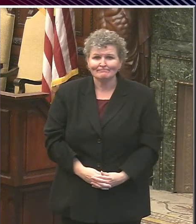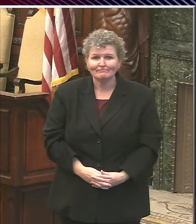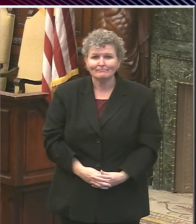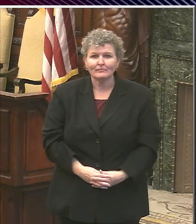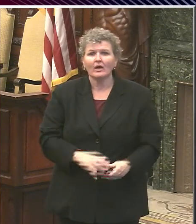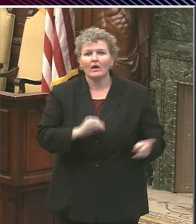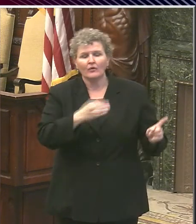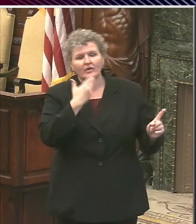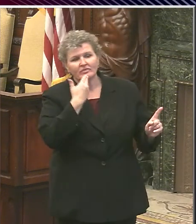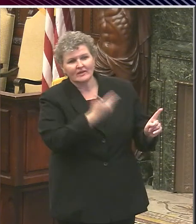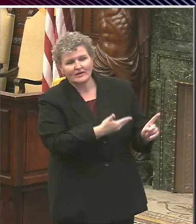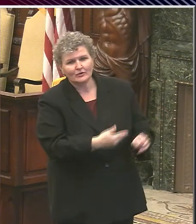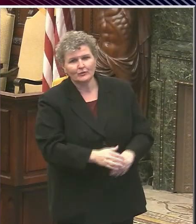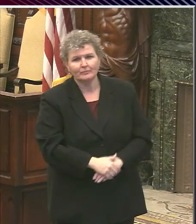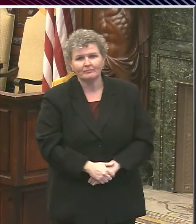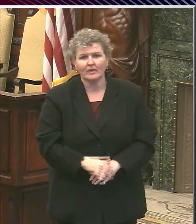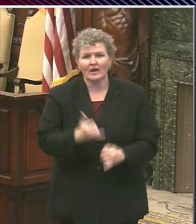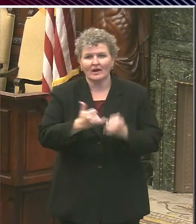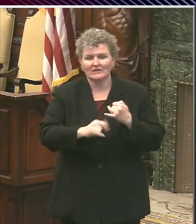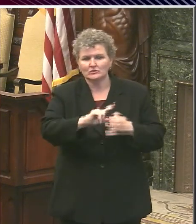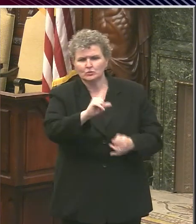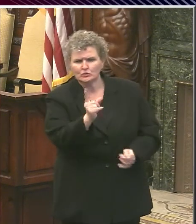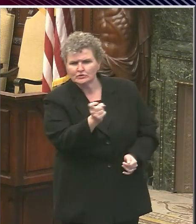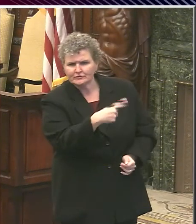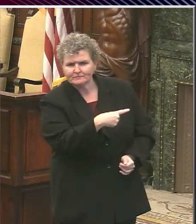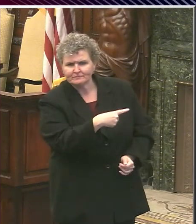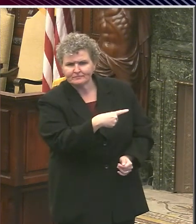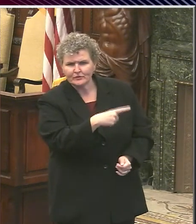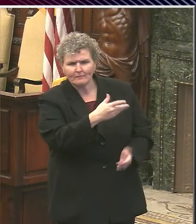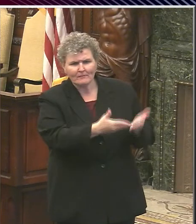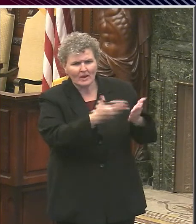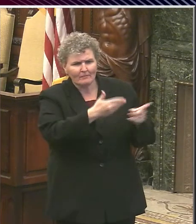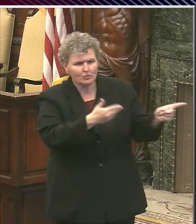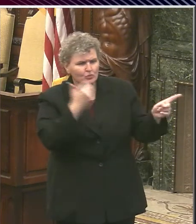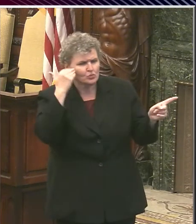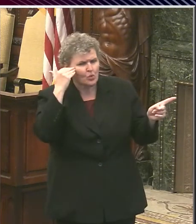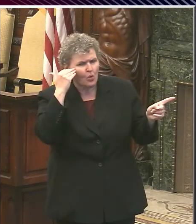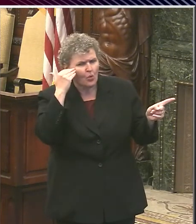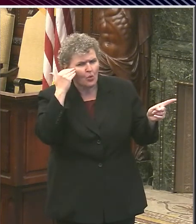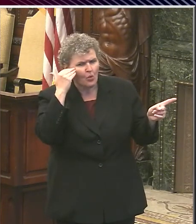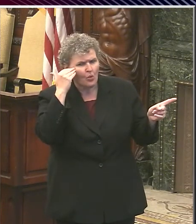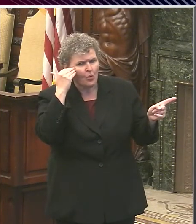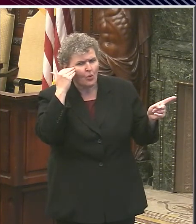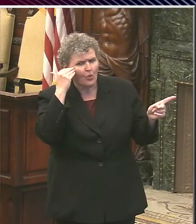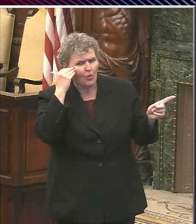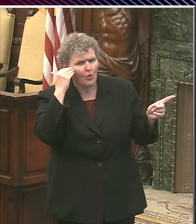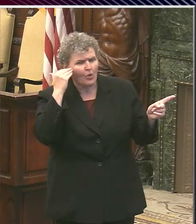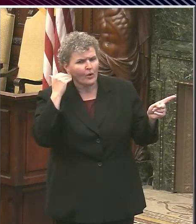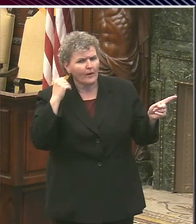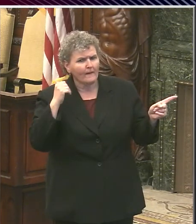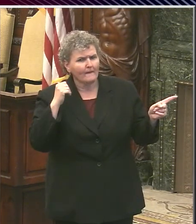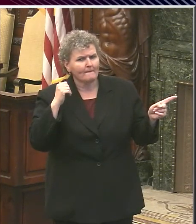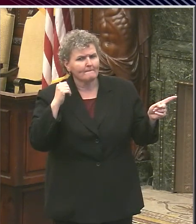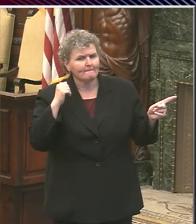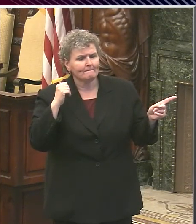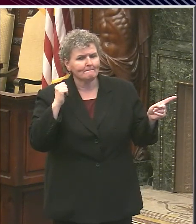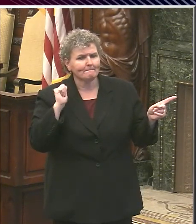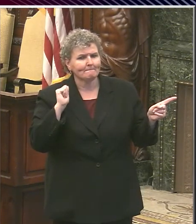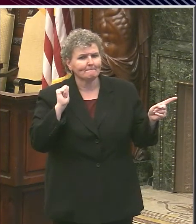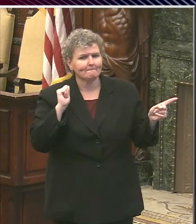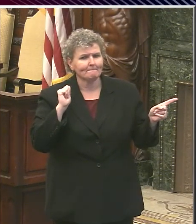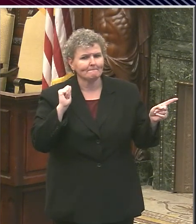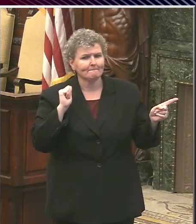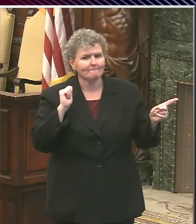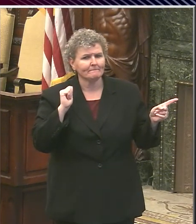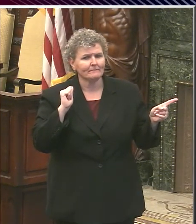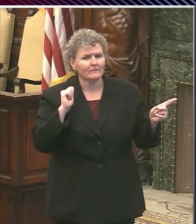then my last question is tonight, you guys might be aware of the Light Up for Red live events coalition. It's, going to be in support